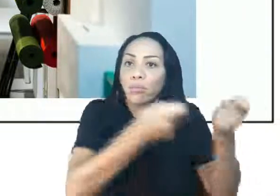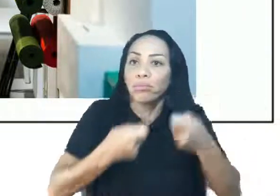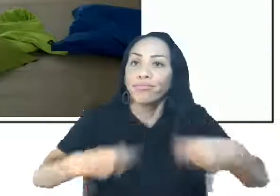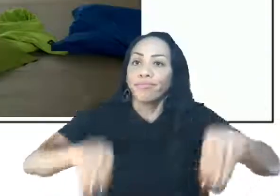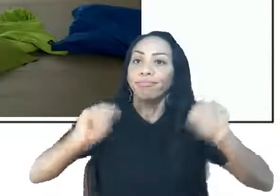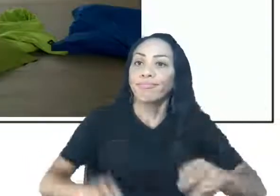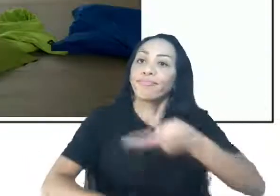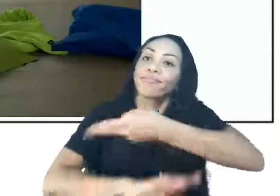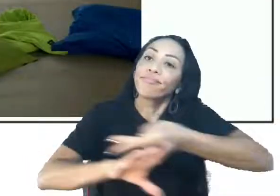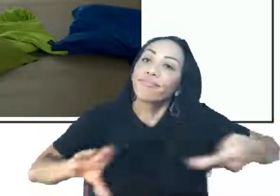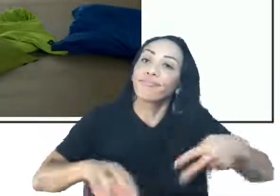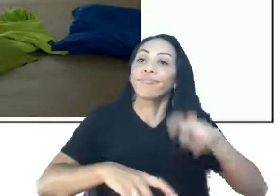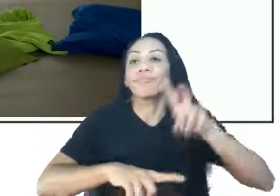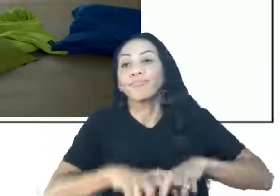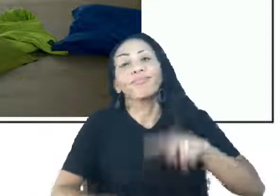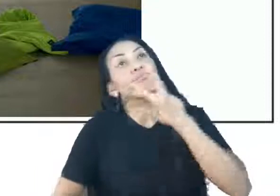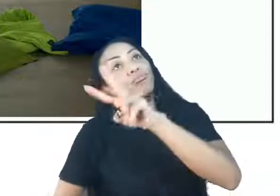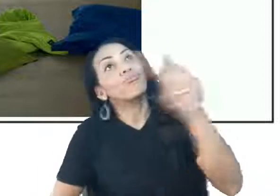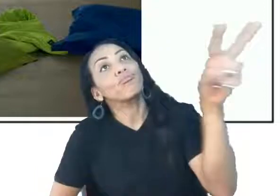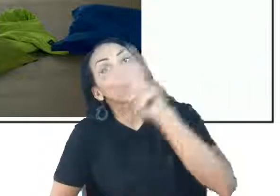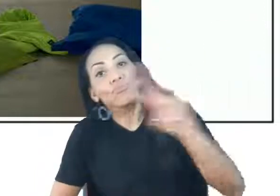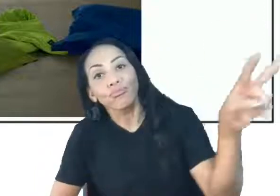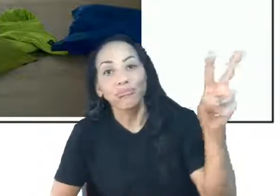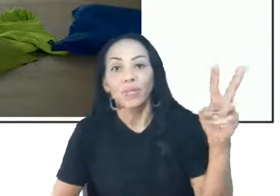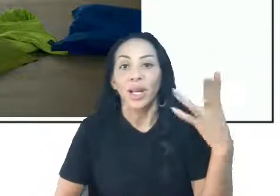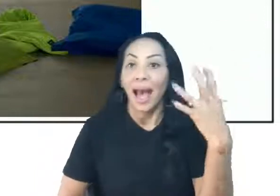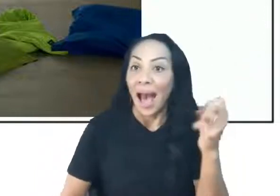quite a few of their exhibitions. As you can